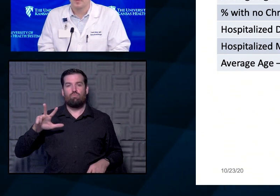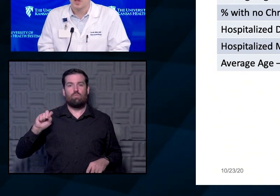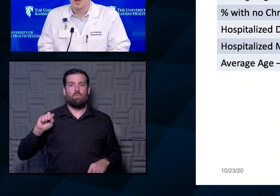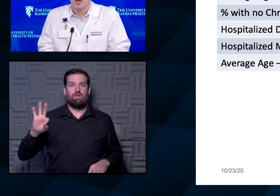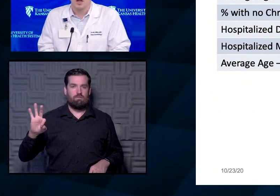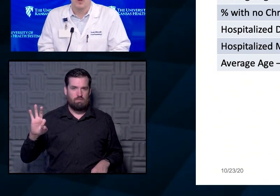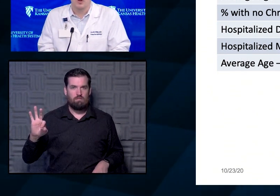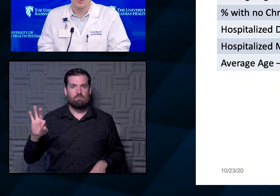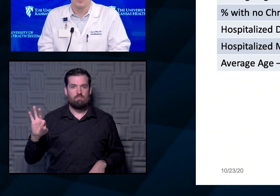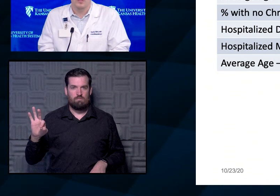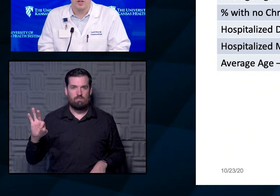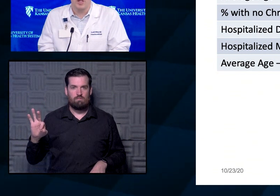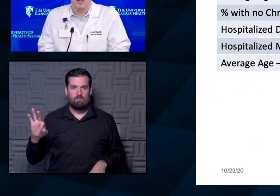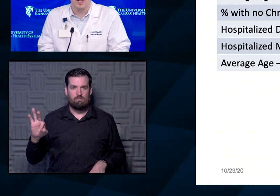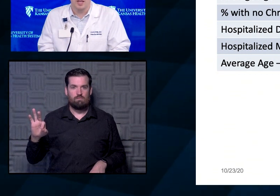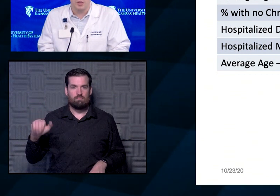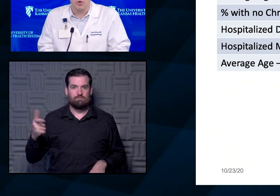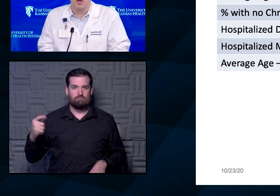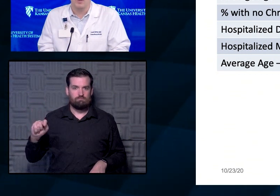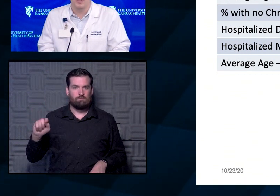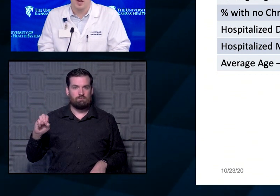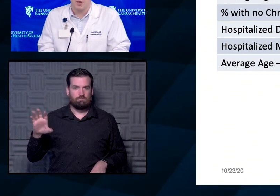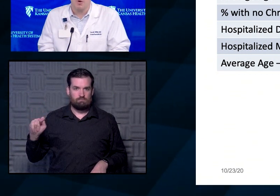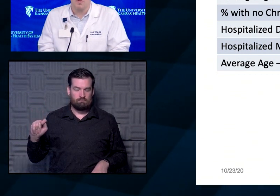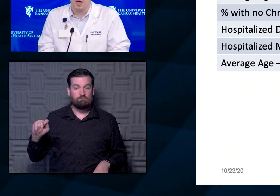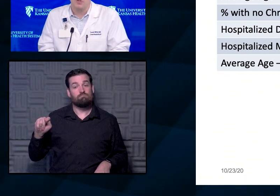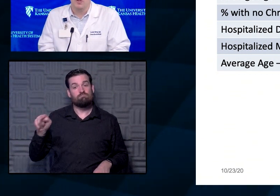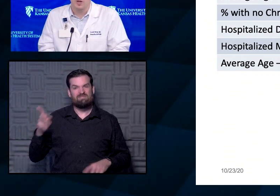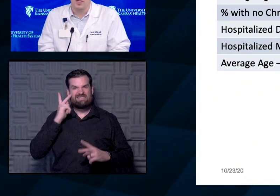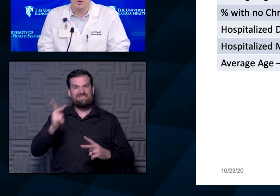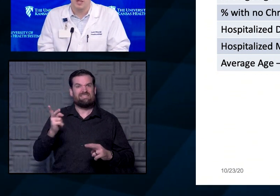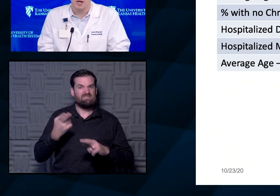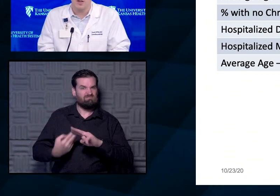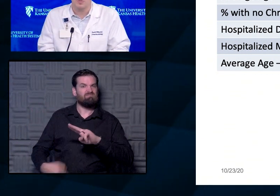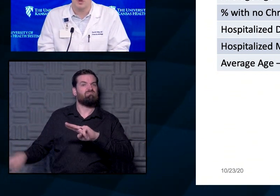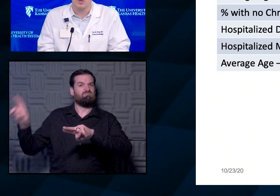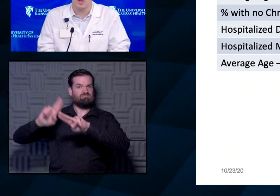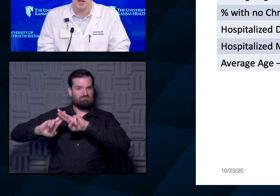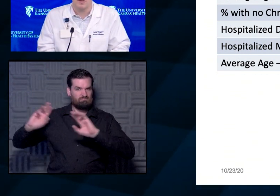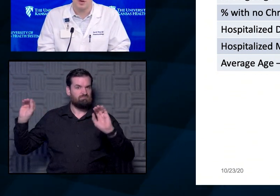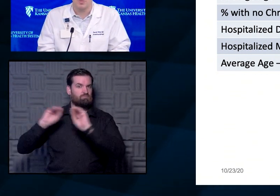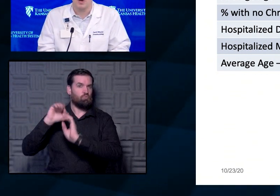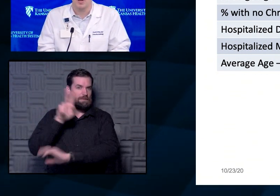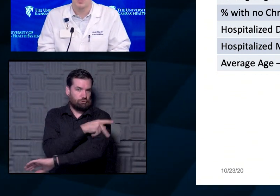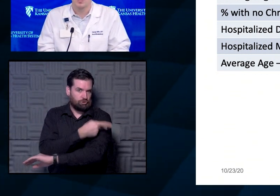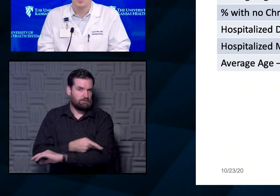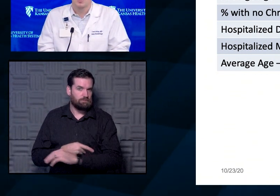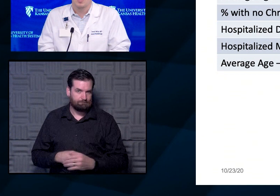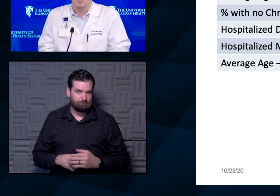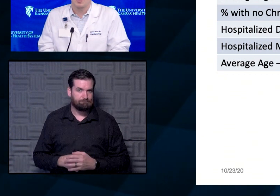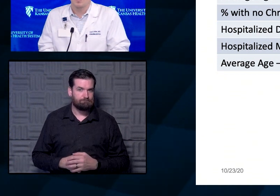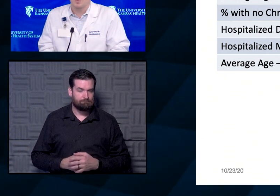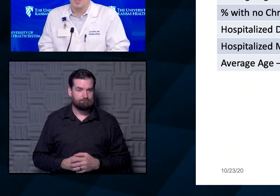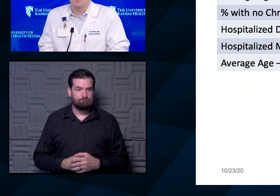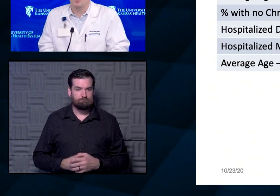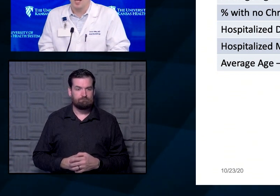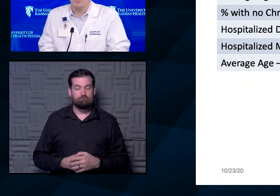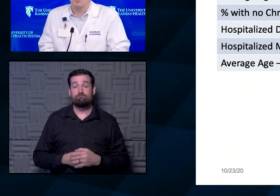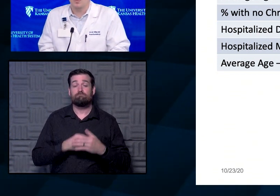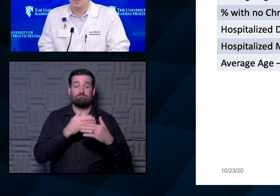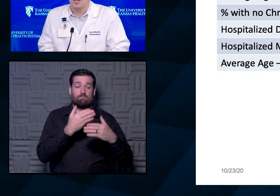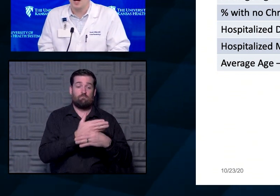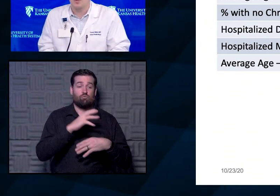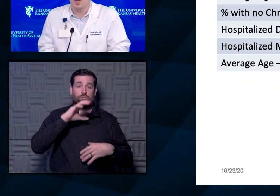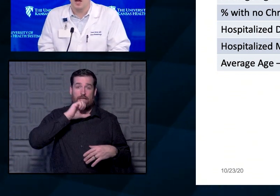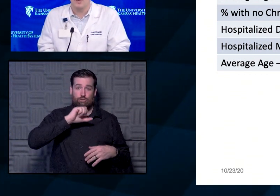309. So you can see the increase in the number of patients needing to be in the hospital over that time period. The average